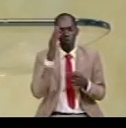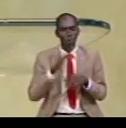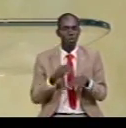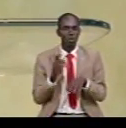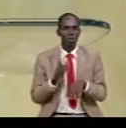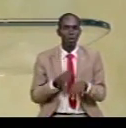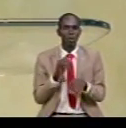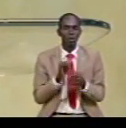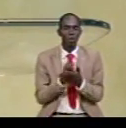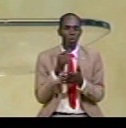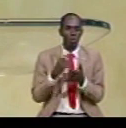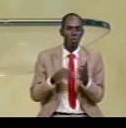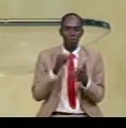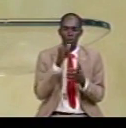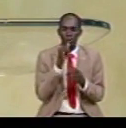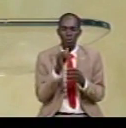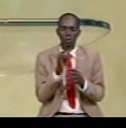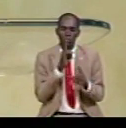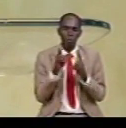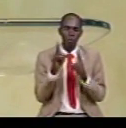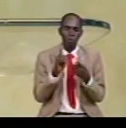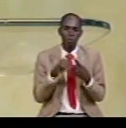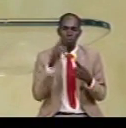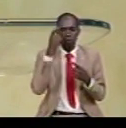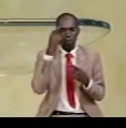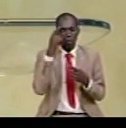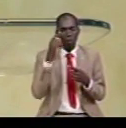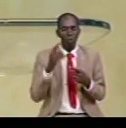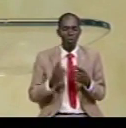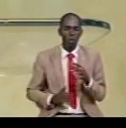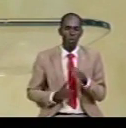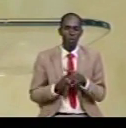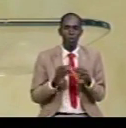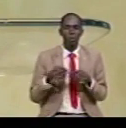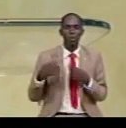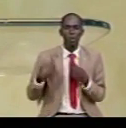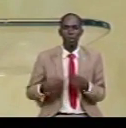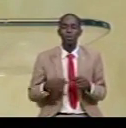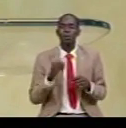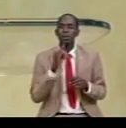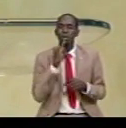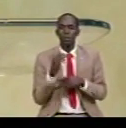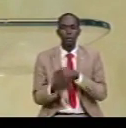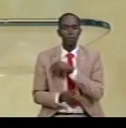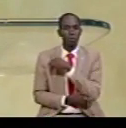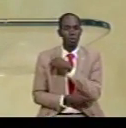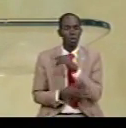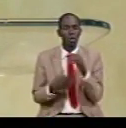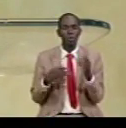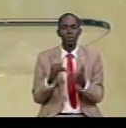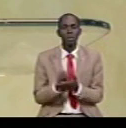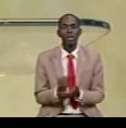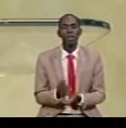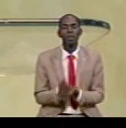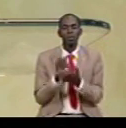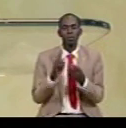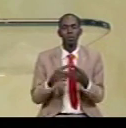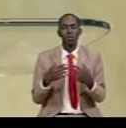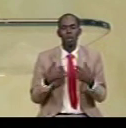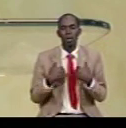it guarantees, and of course it helps to make us have victory. In